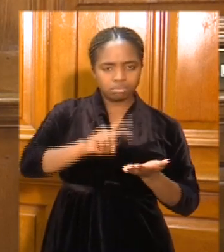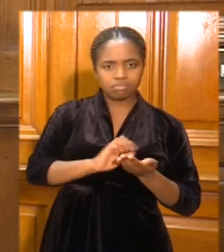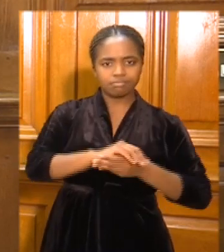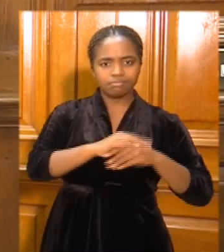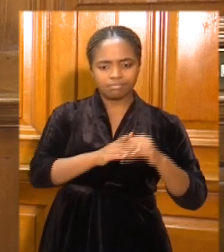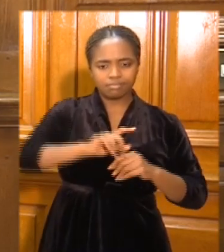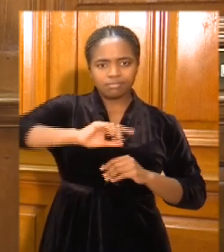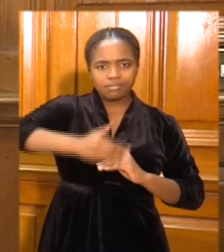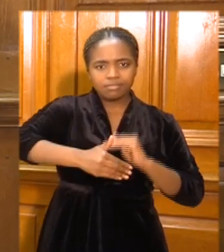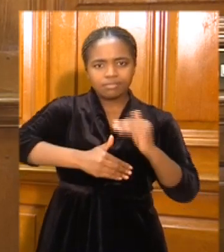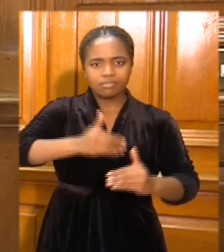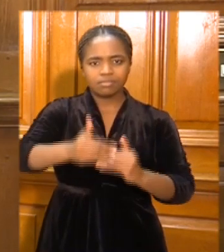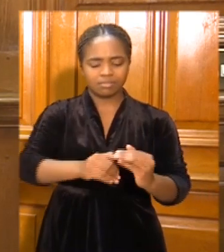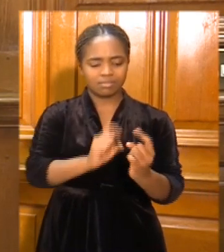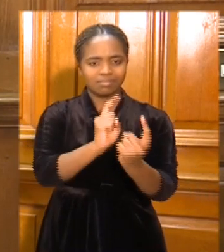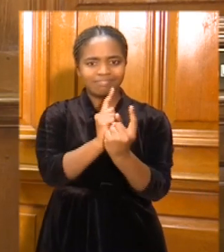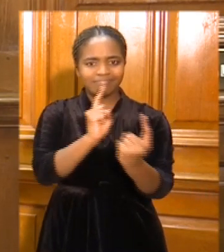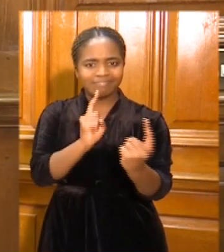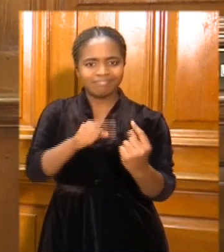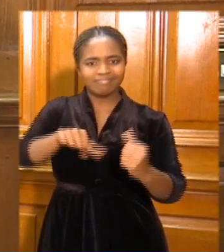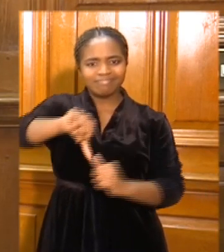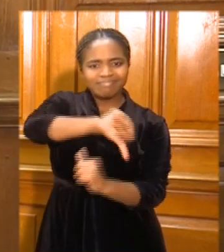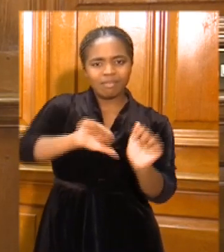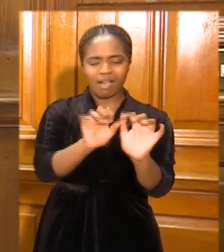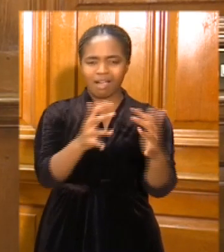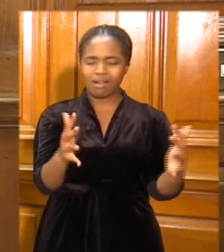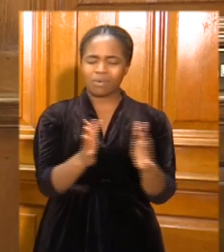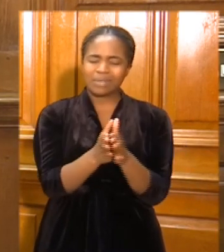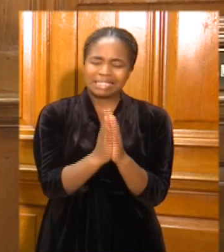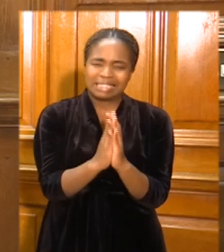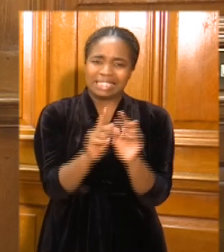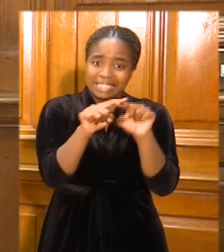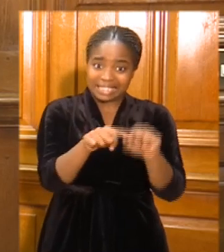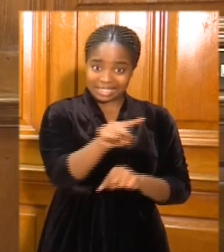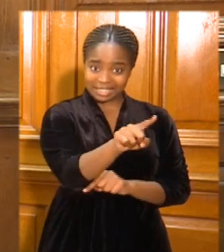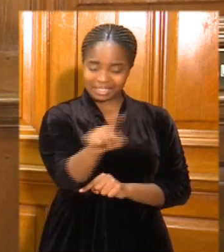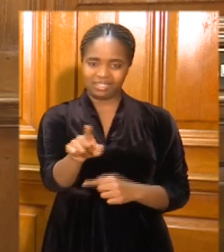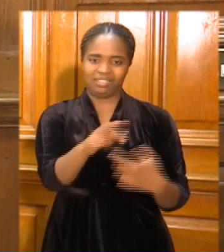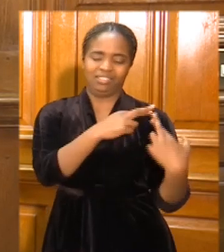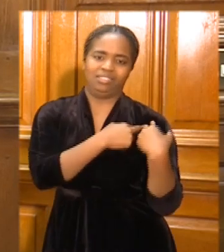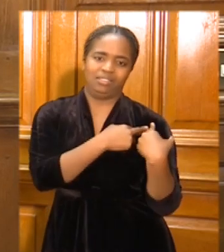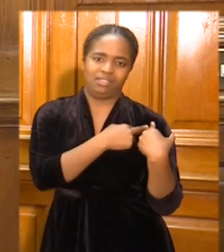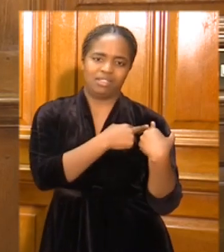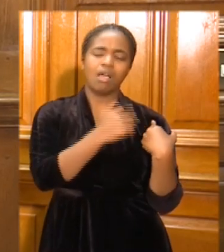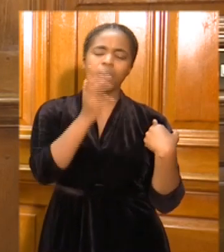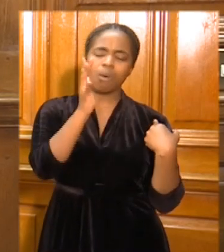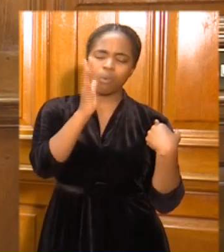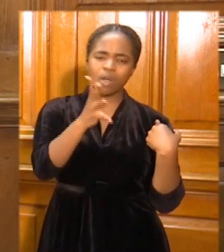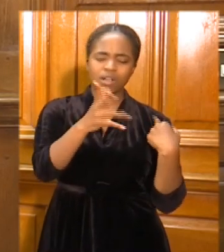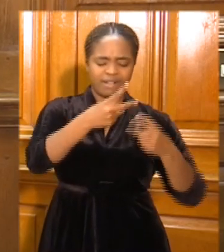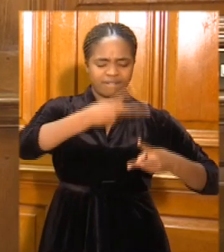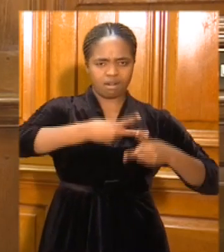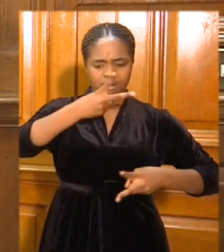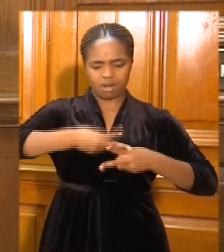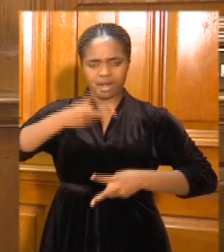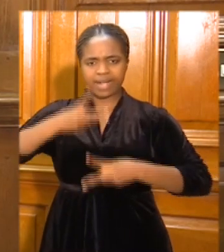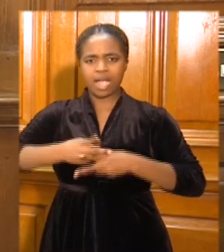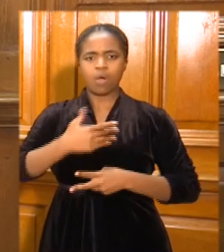interface between employees and the public. We will therefore be finalizing a number of sector